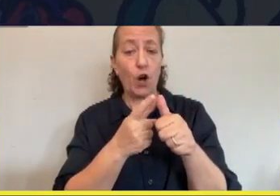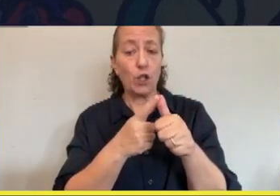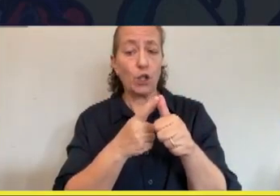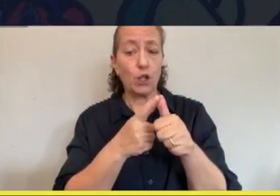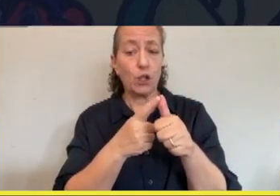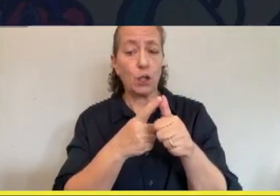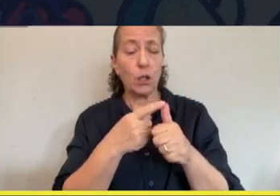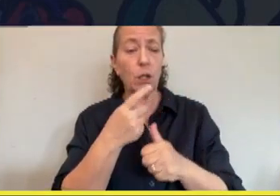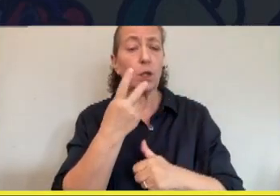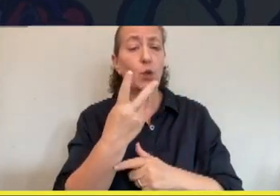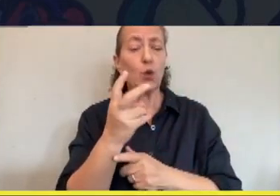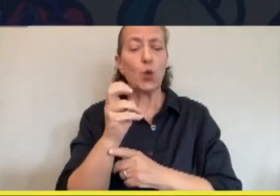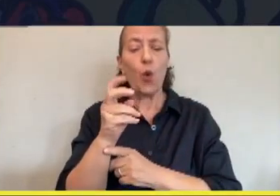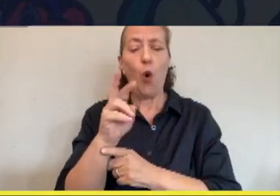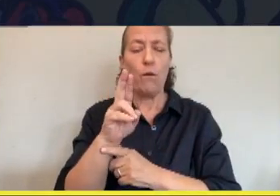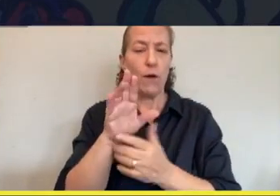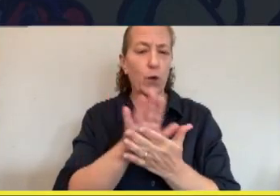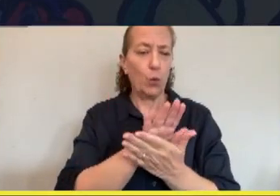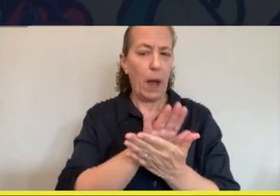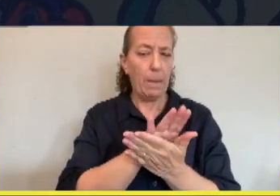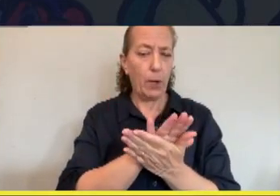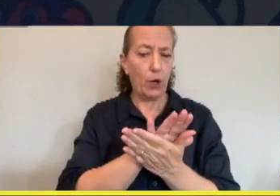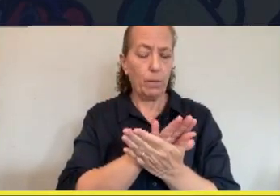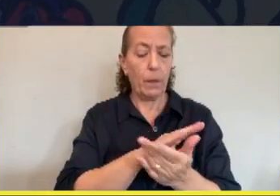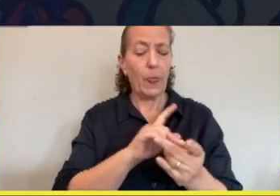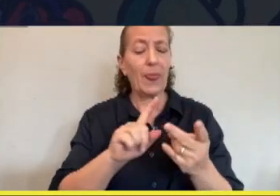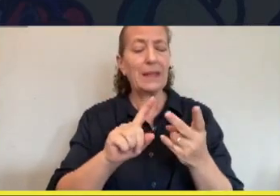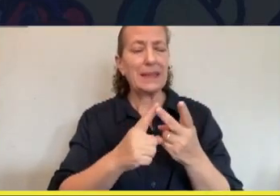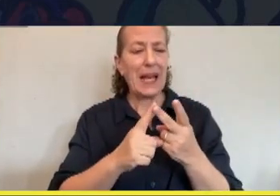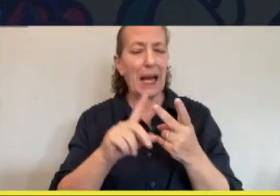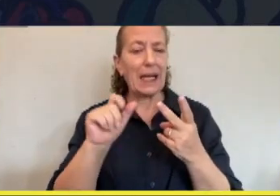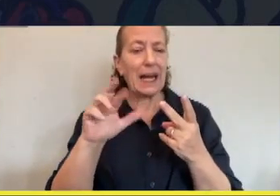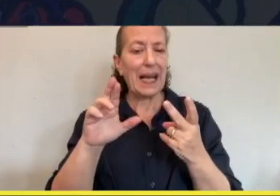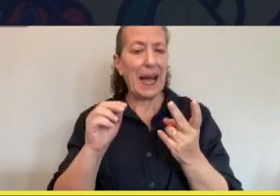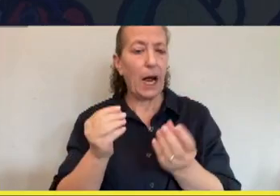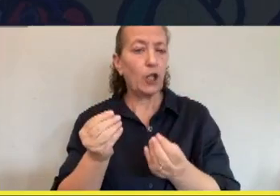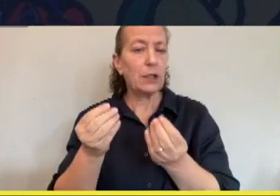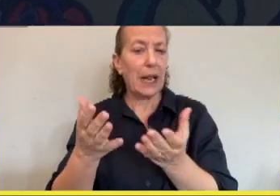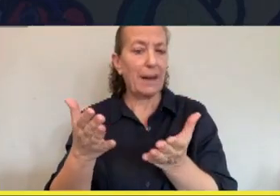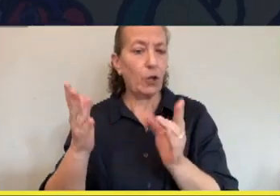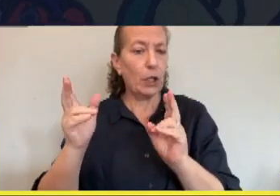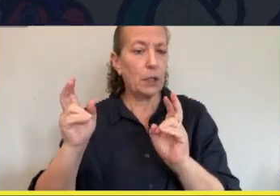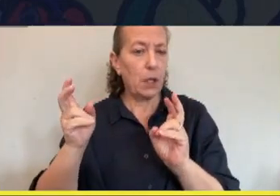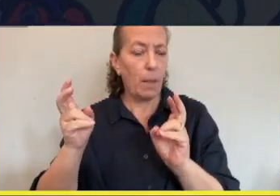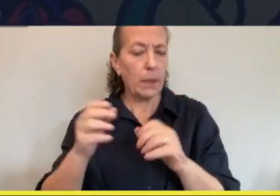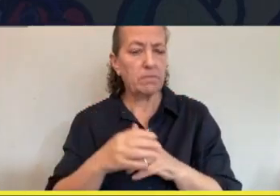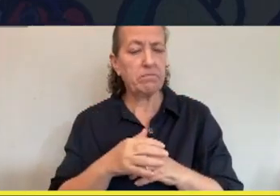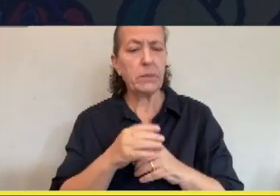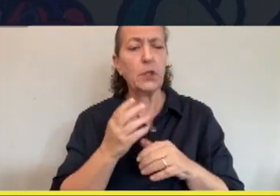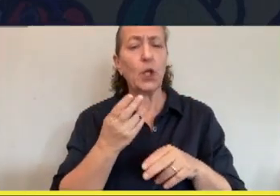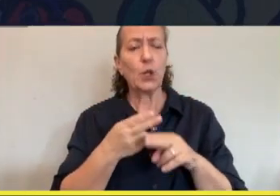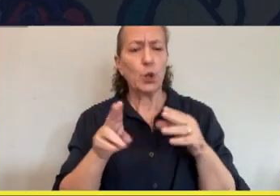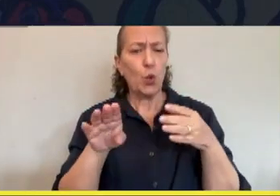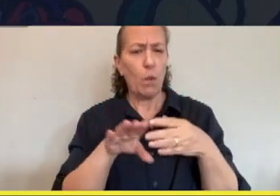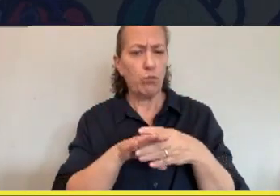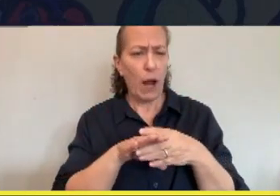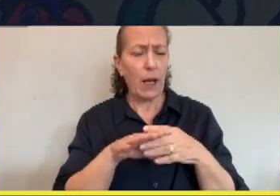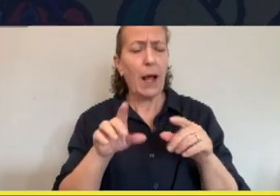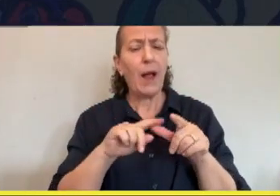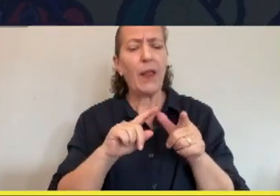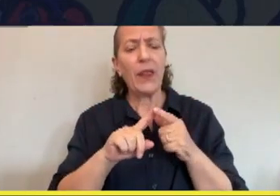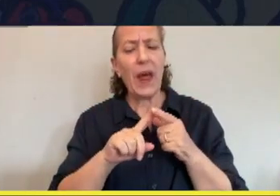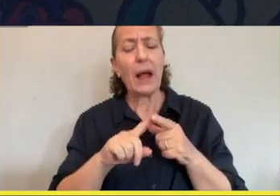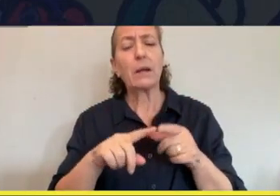paper authors, the second looking at care delivery topics. We'll take a short break and move into topics